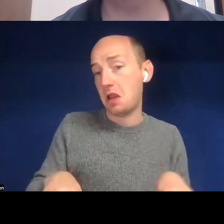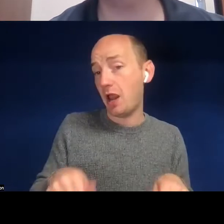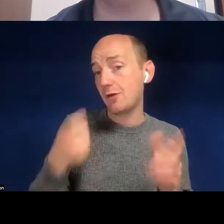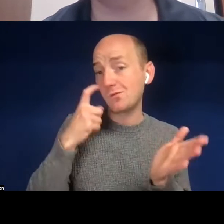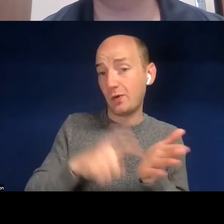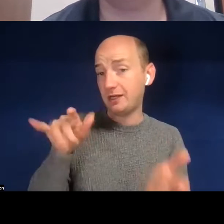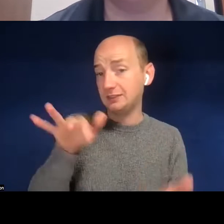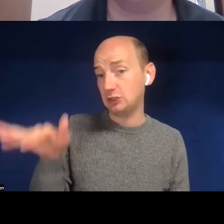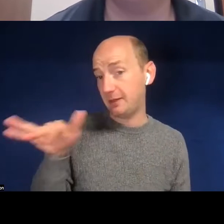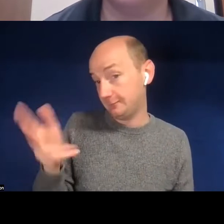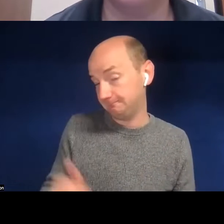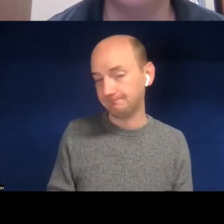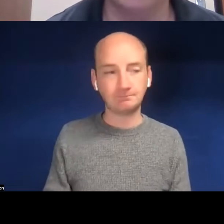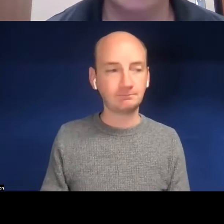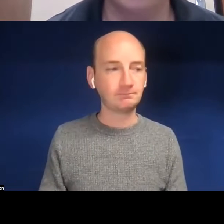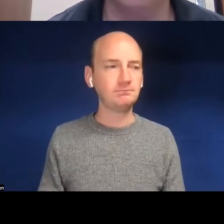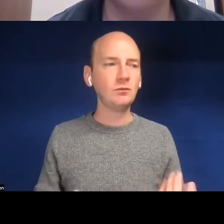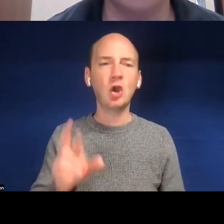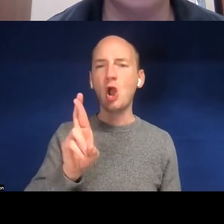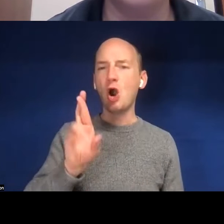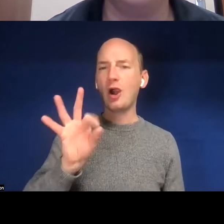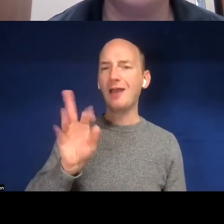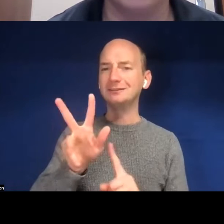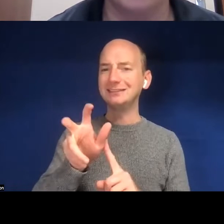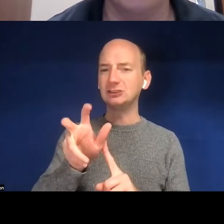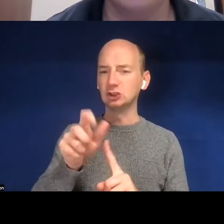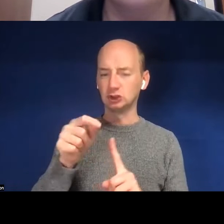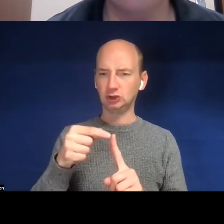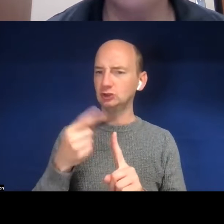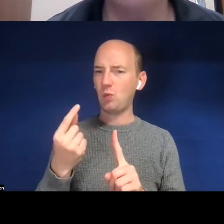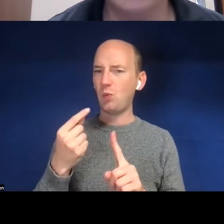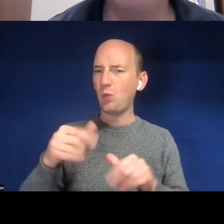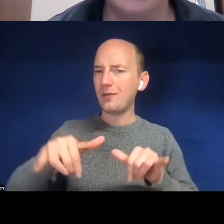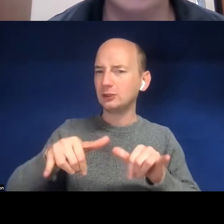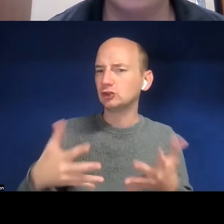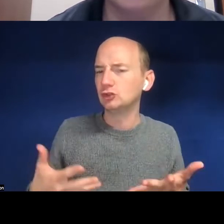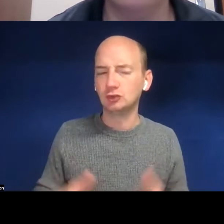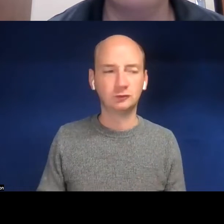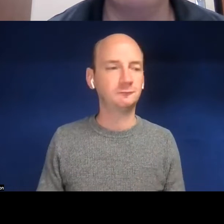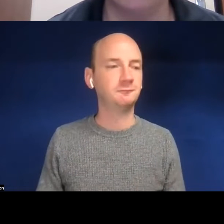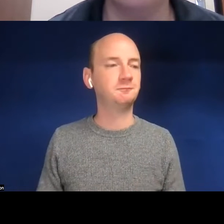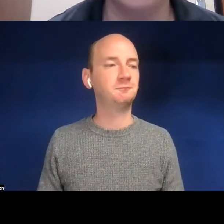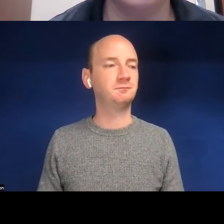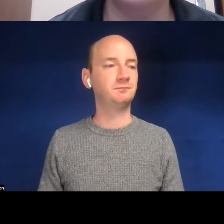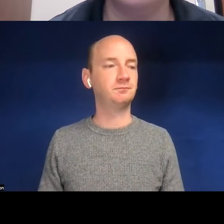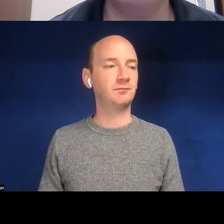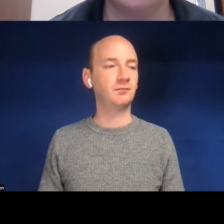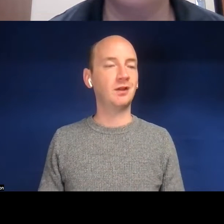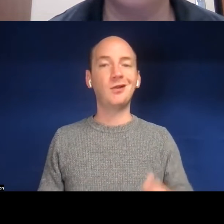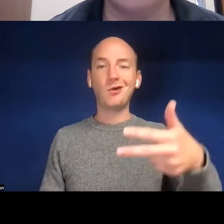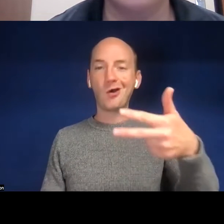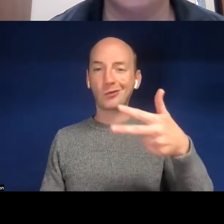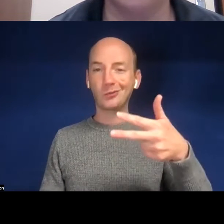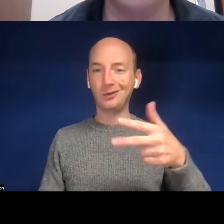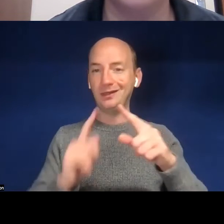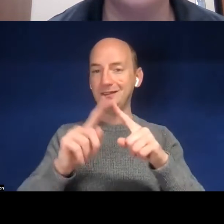So what do RF sensors measure? What can we acquire? There are three basic measurements that we can make